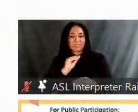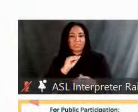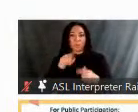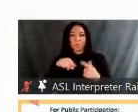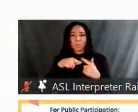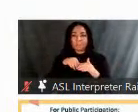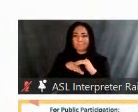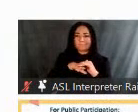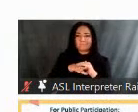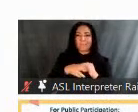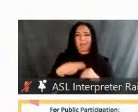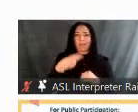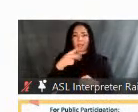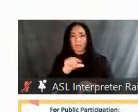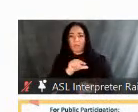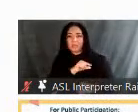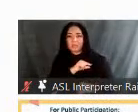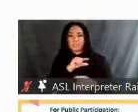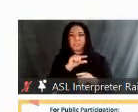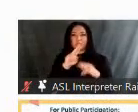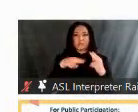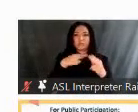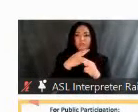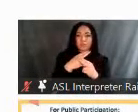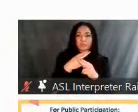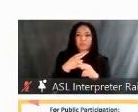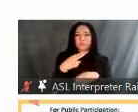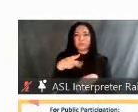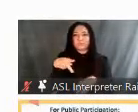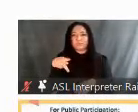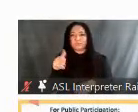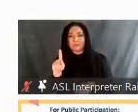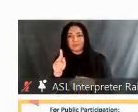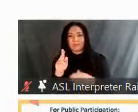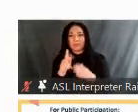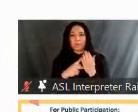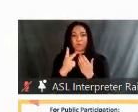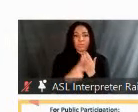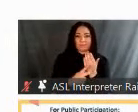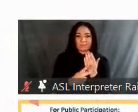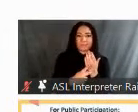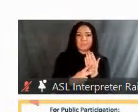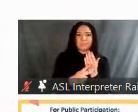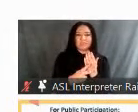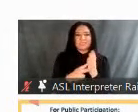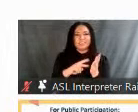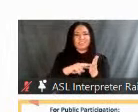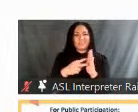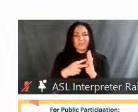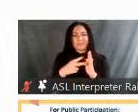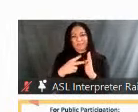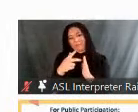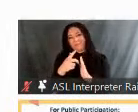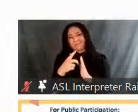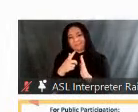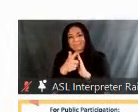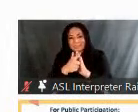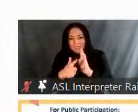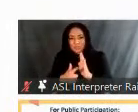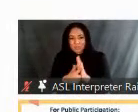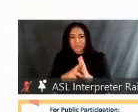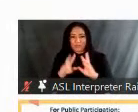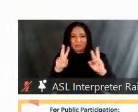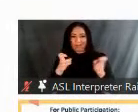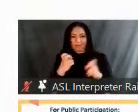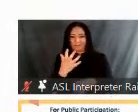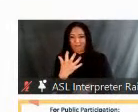quality universal preschool programs defined by statute as those meeting educational Title V standards for their 3 and